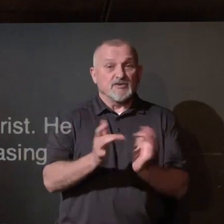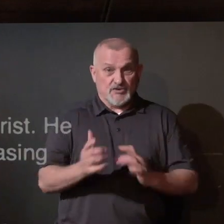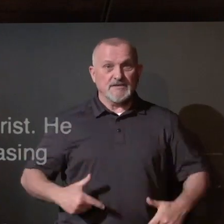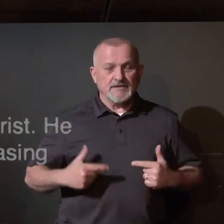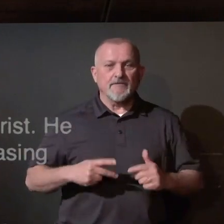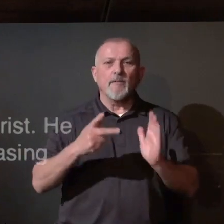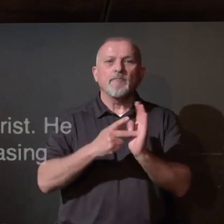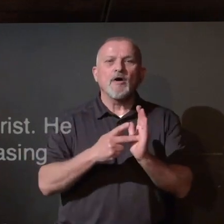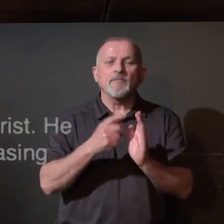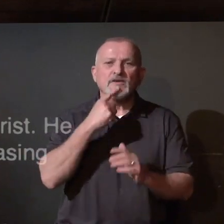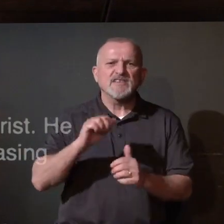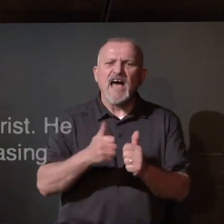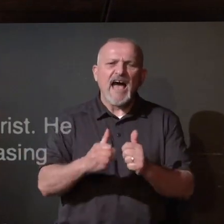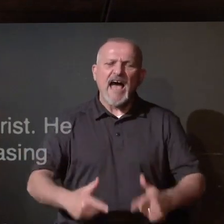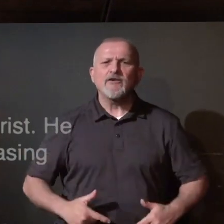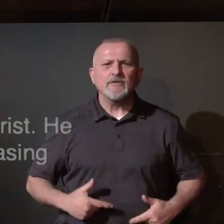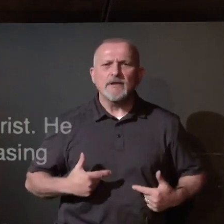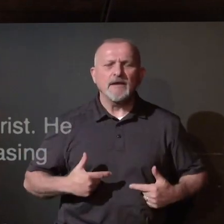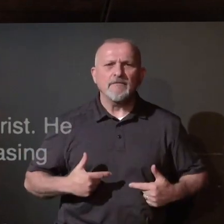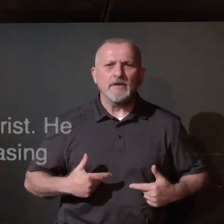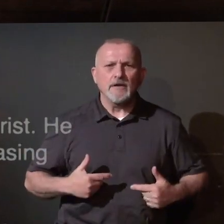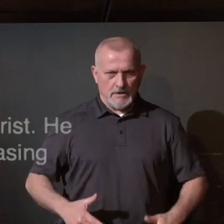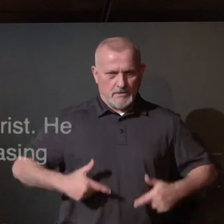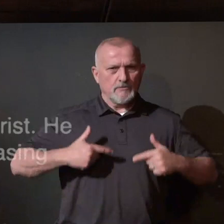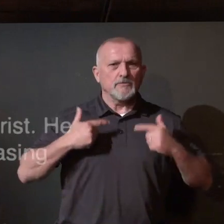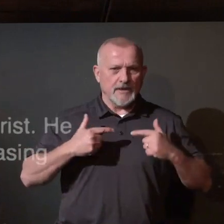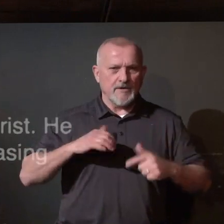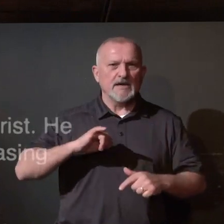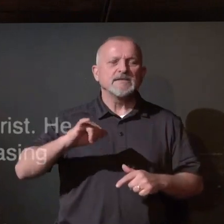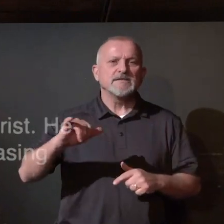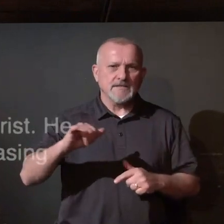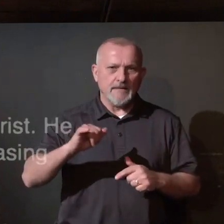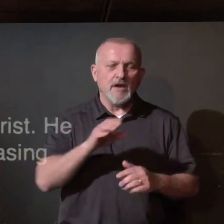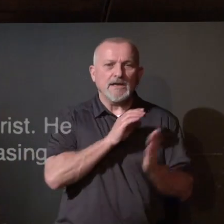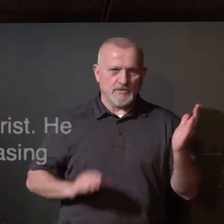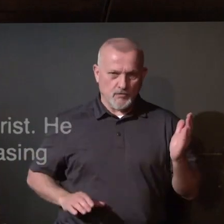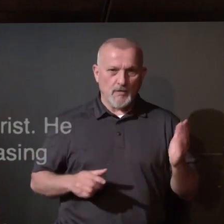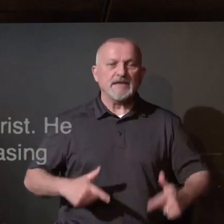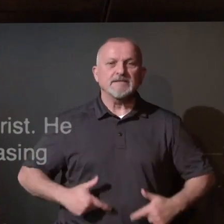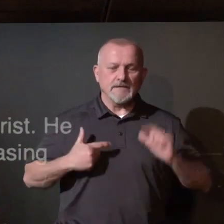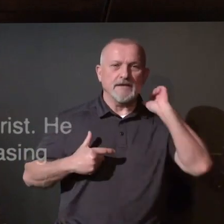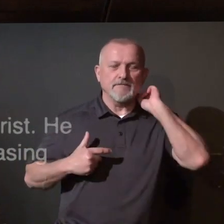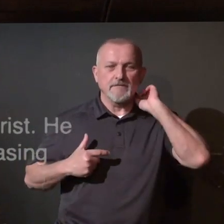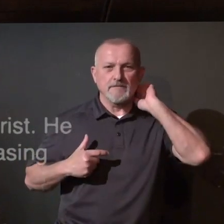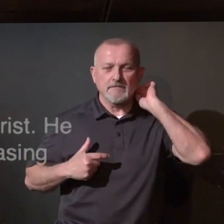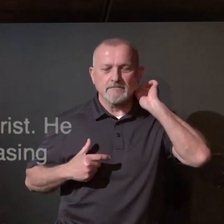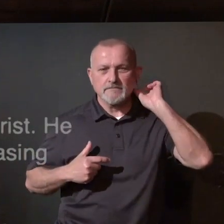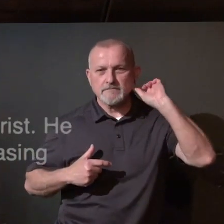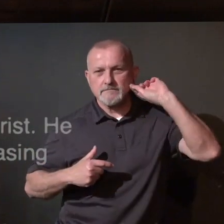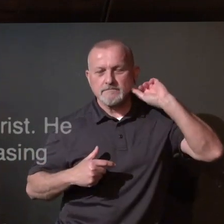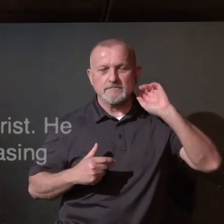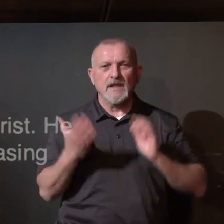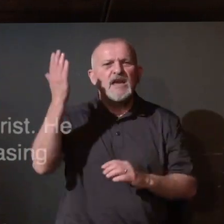how do you live out this life? Imitate God. How? By following the example of how Christ lived His life. He loved us